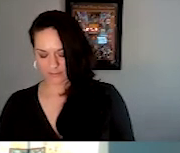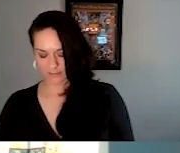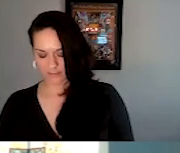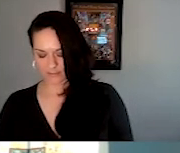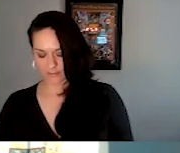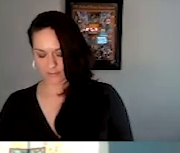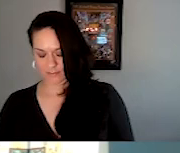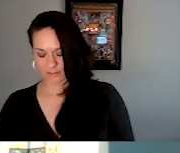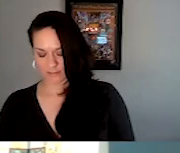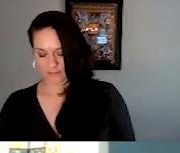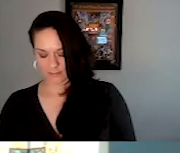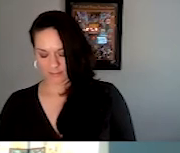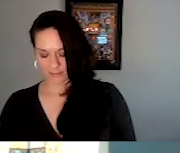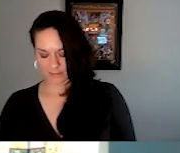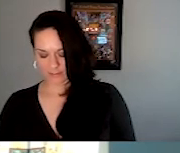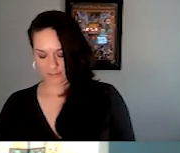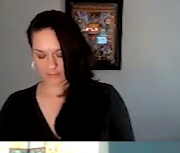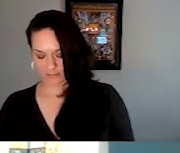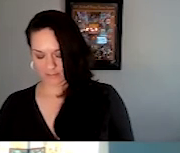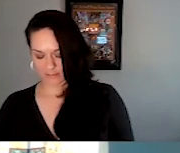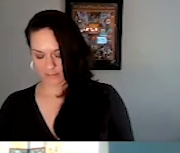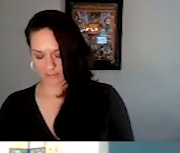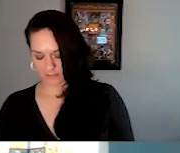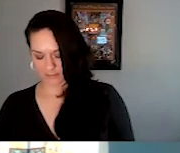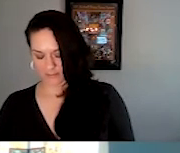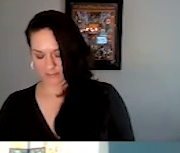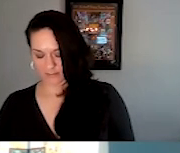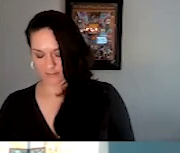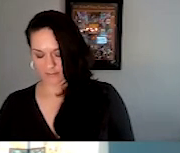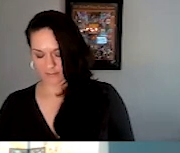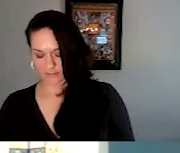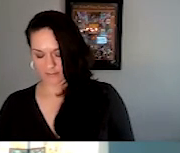to go to your local county